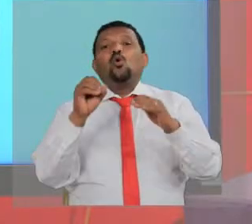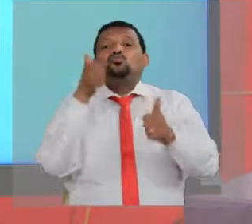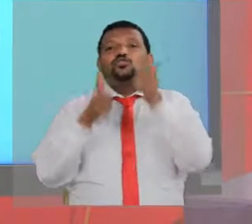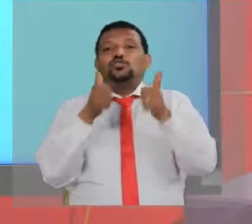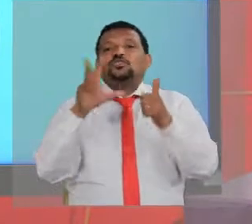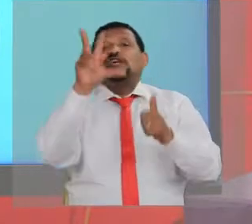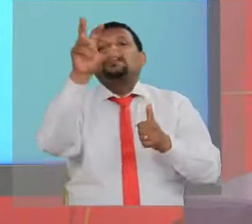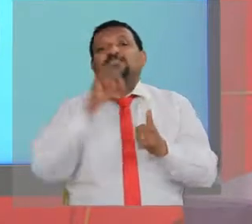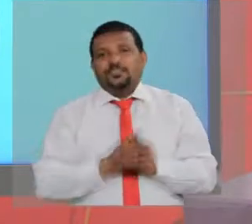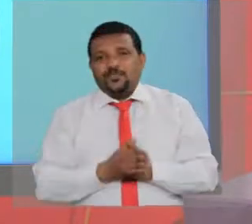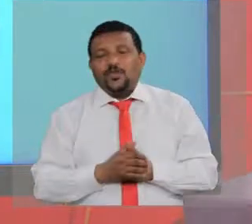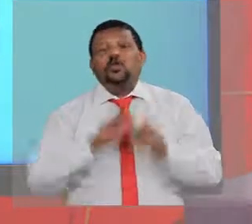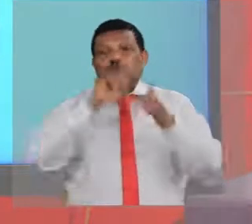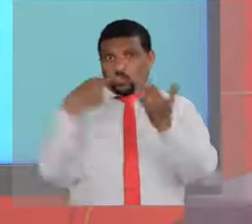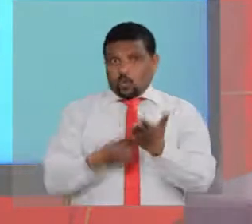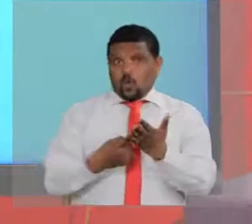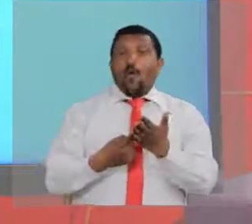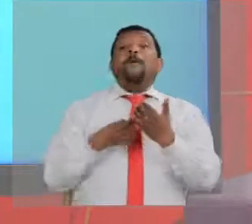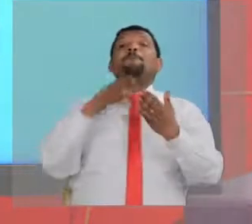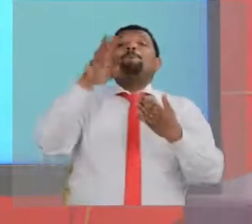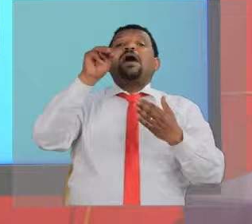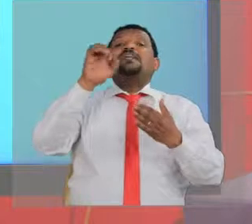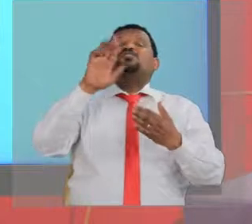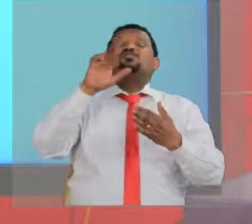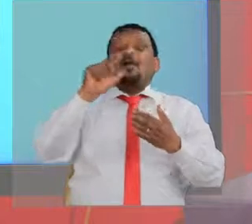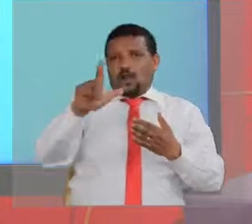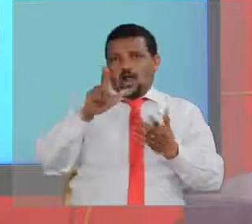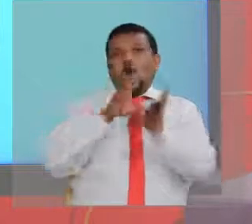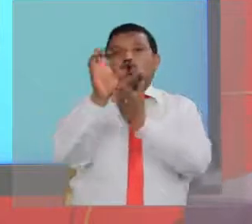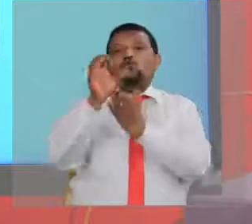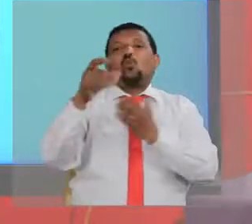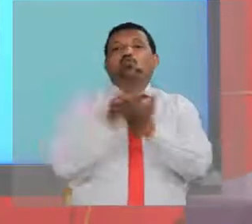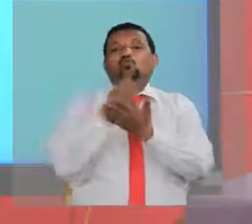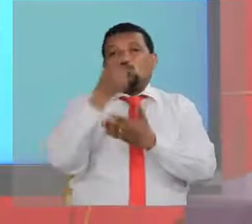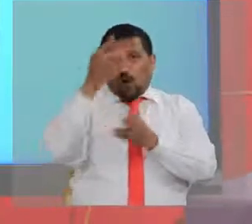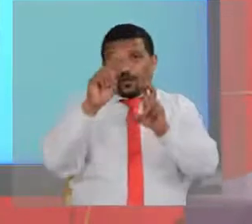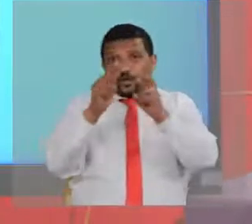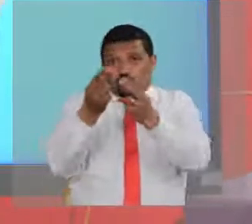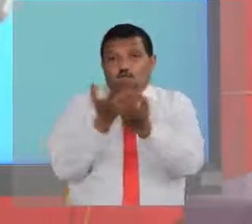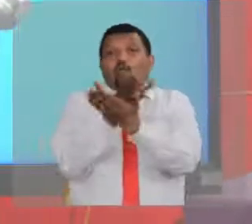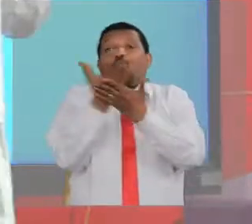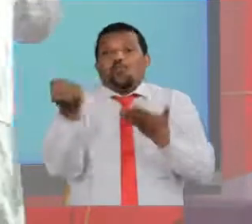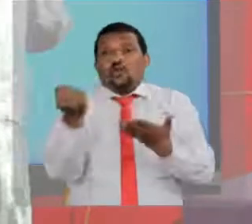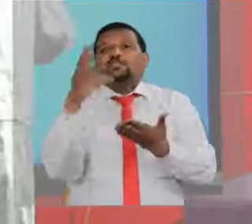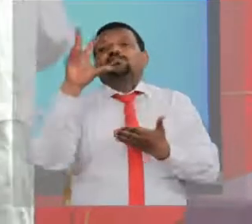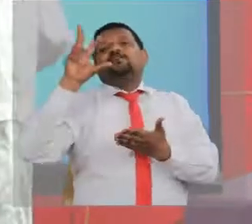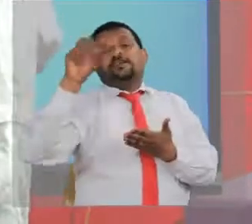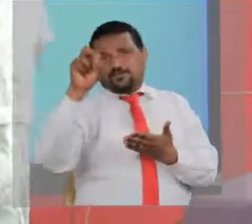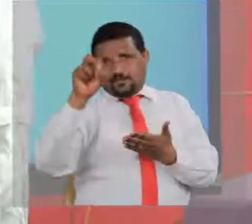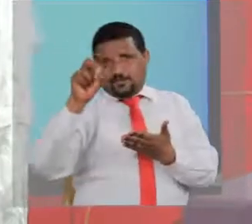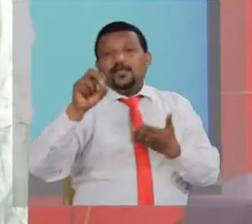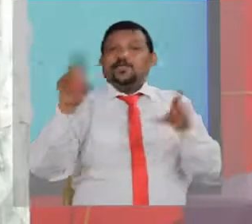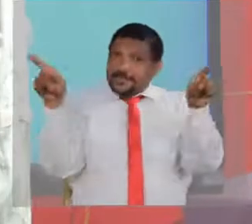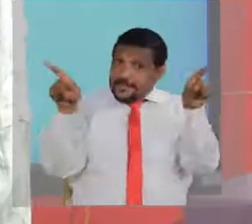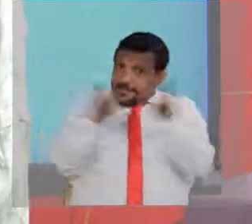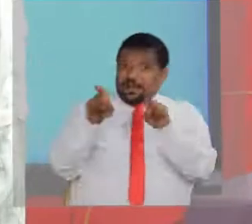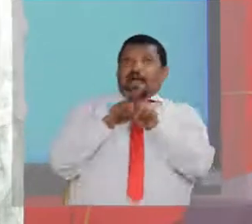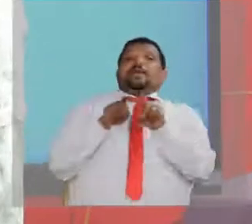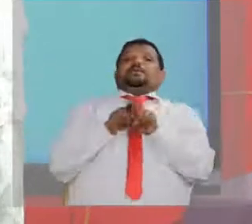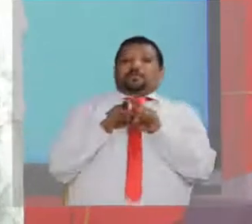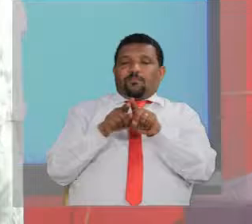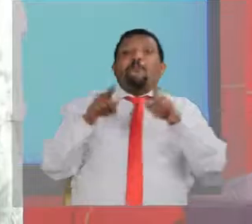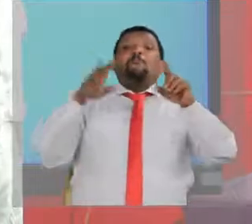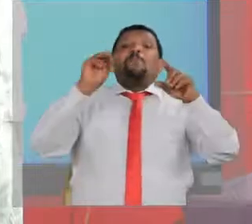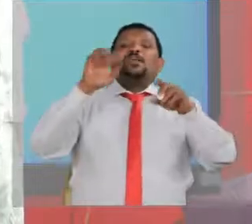is 30. So the marginal cost of producing 1 unit of a commodity is 30. Similarly,